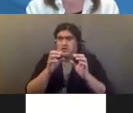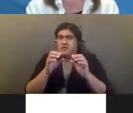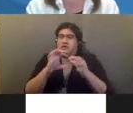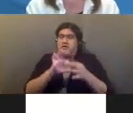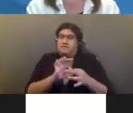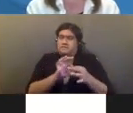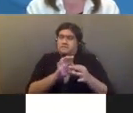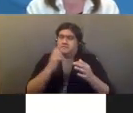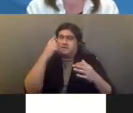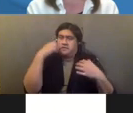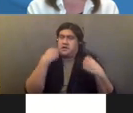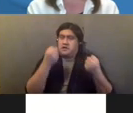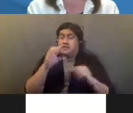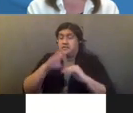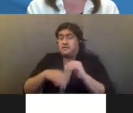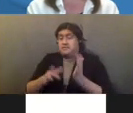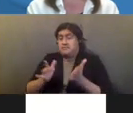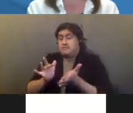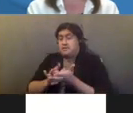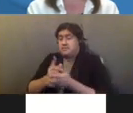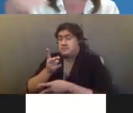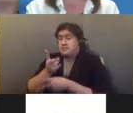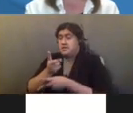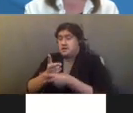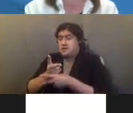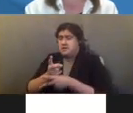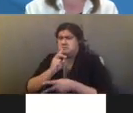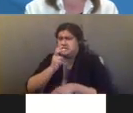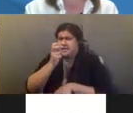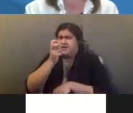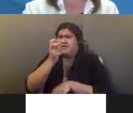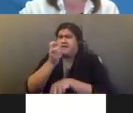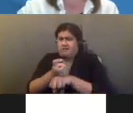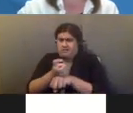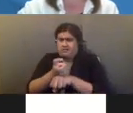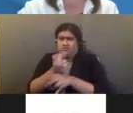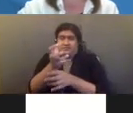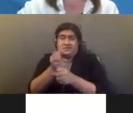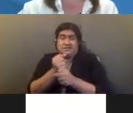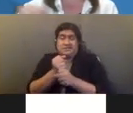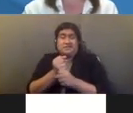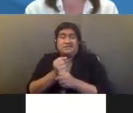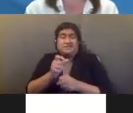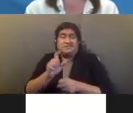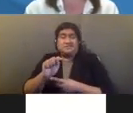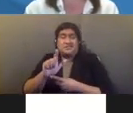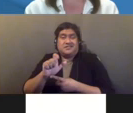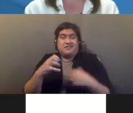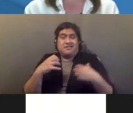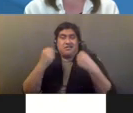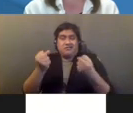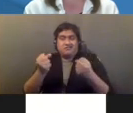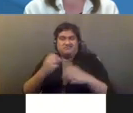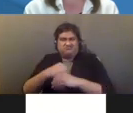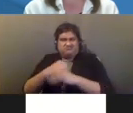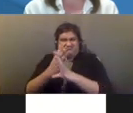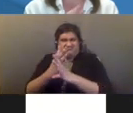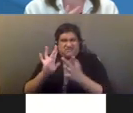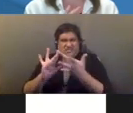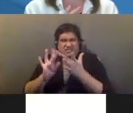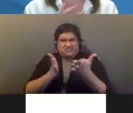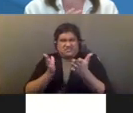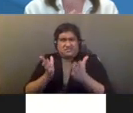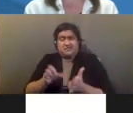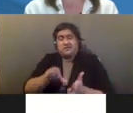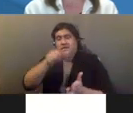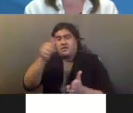so it may be actually quite difficult to achieve telehealth services in different states. So I just want